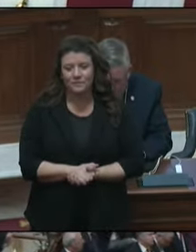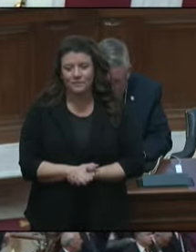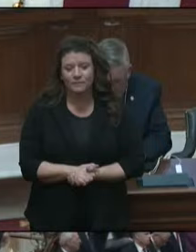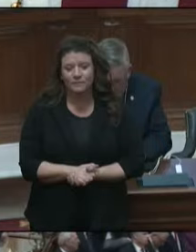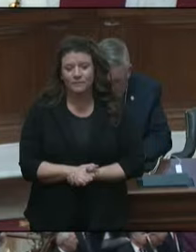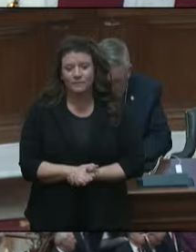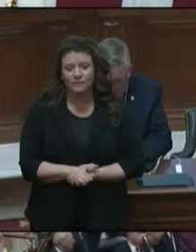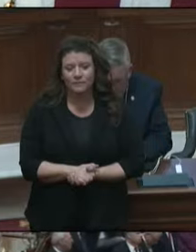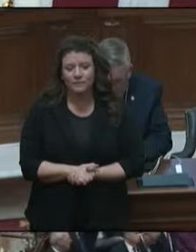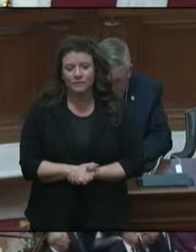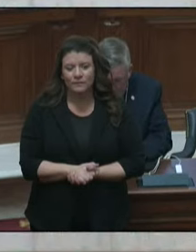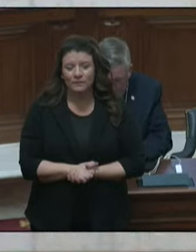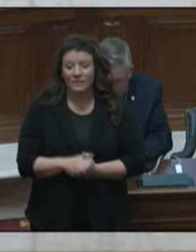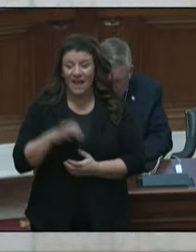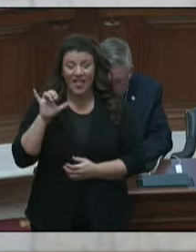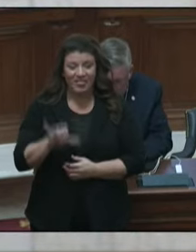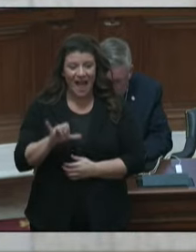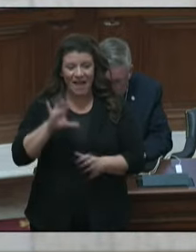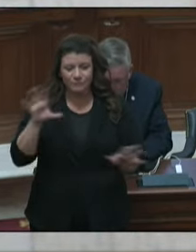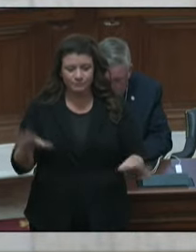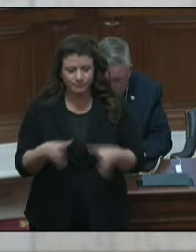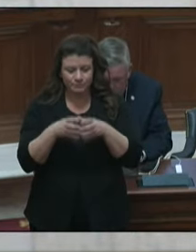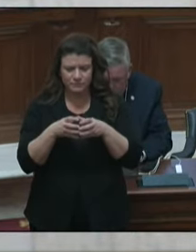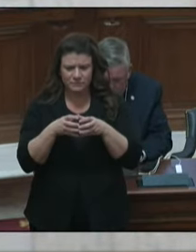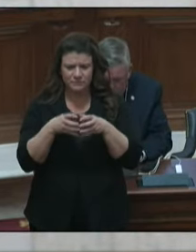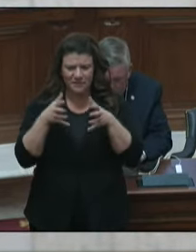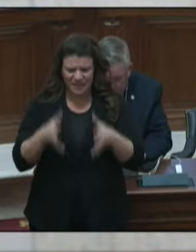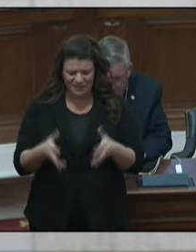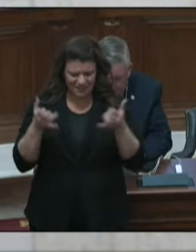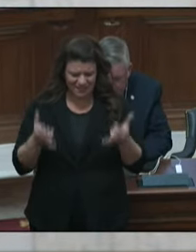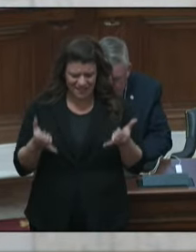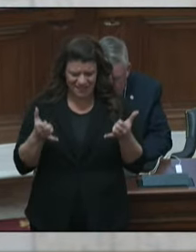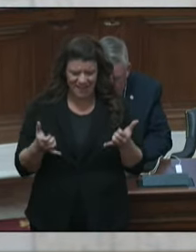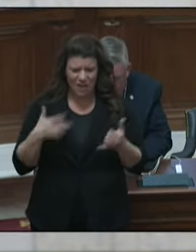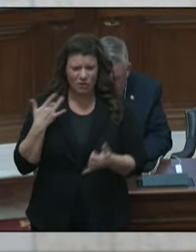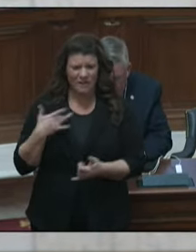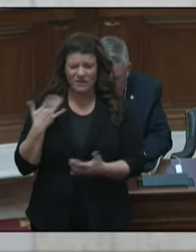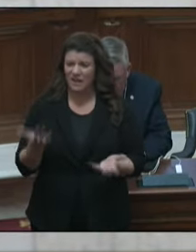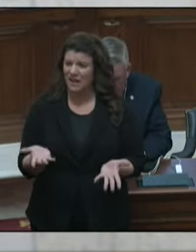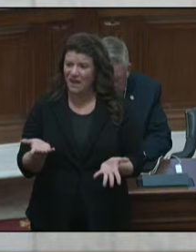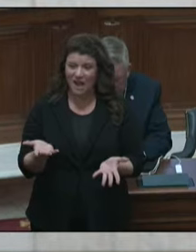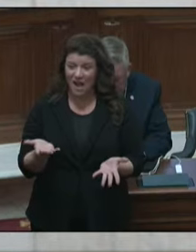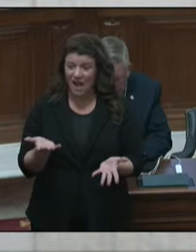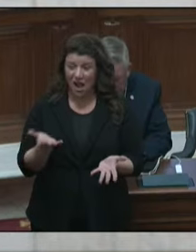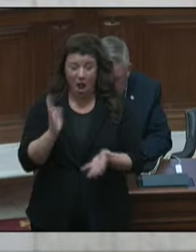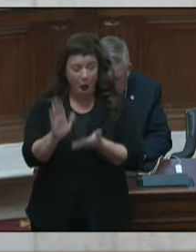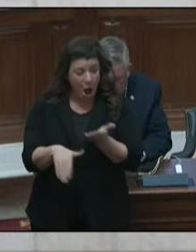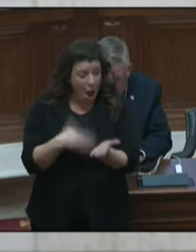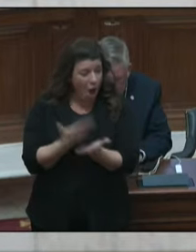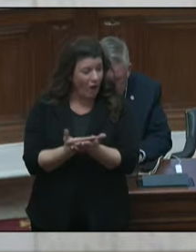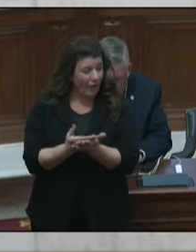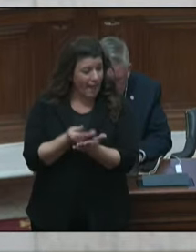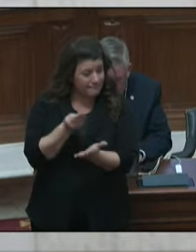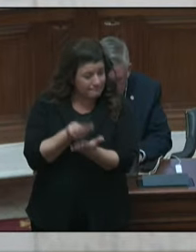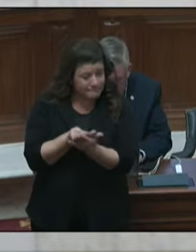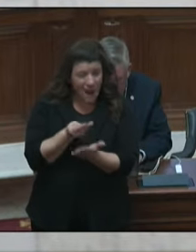And where all this leaves us today, you may think, my gosh, I'm living all this